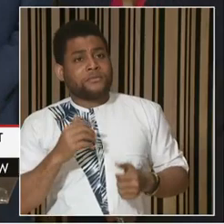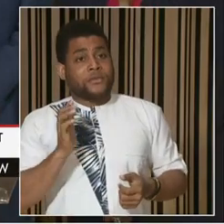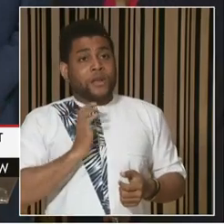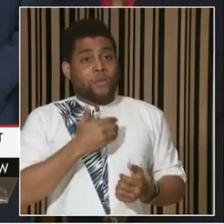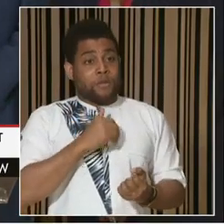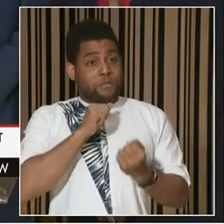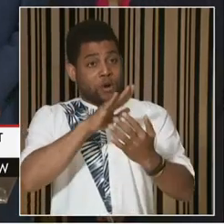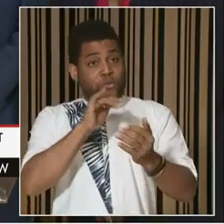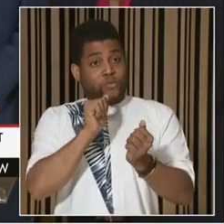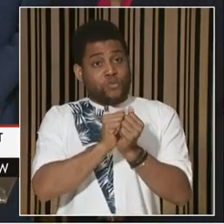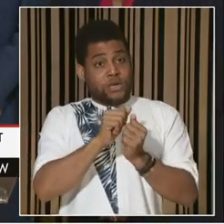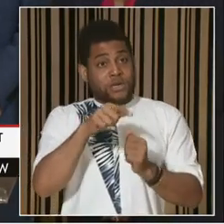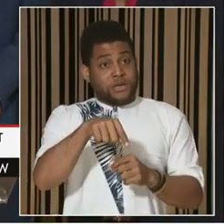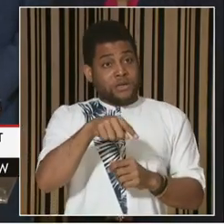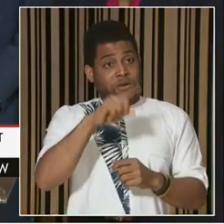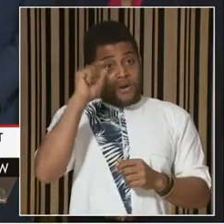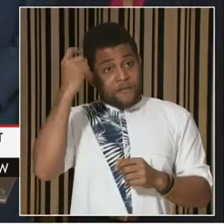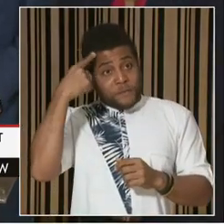we thought their